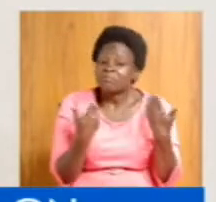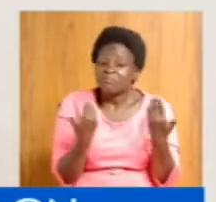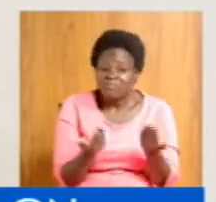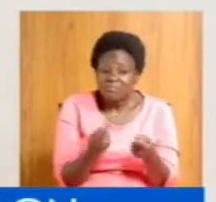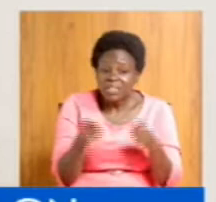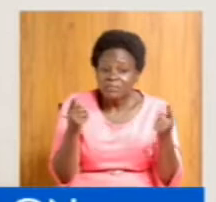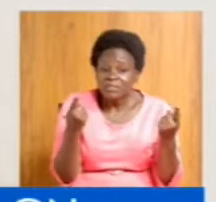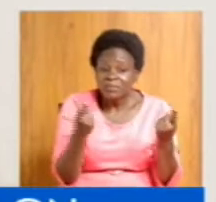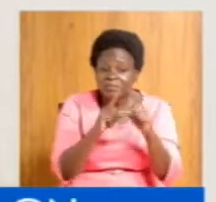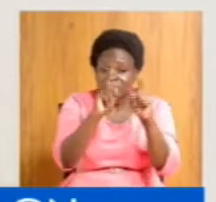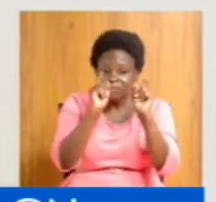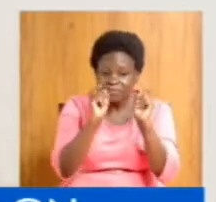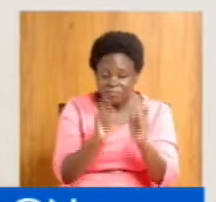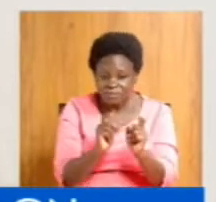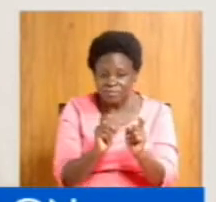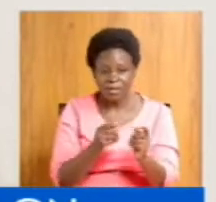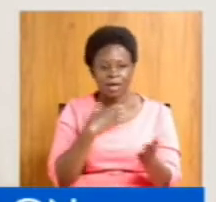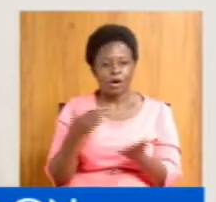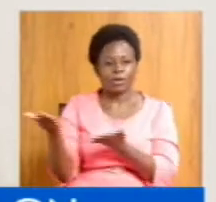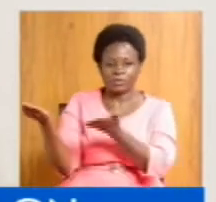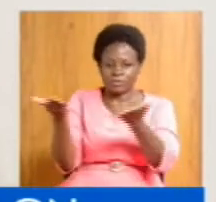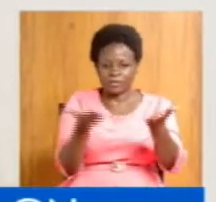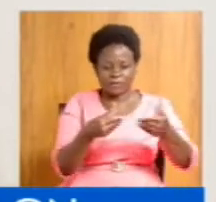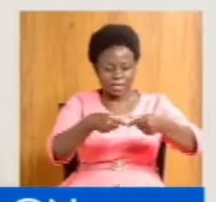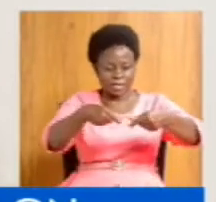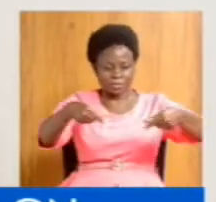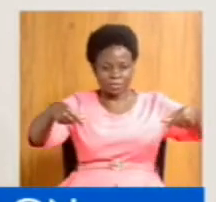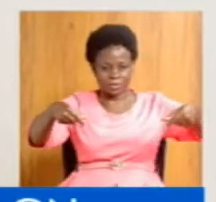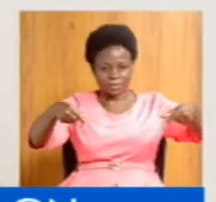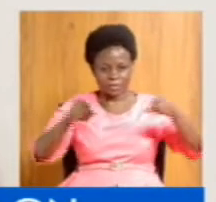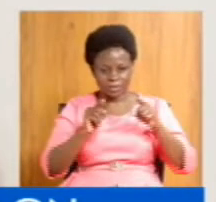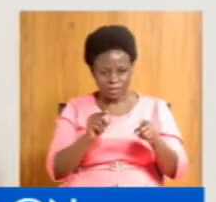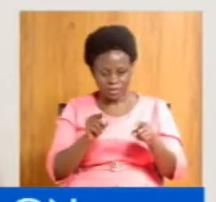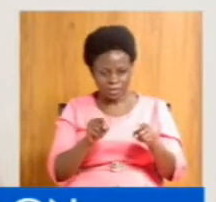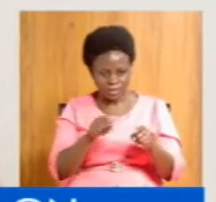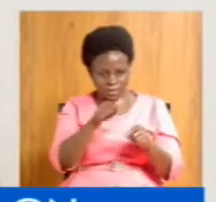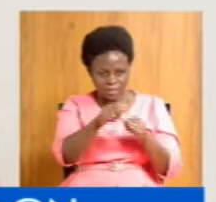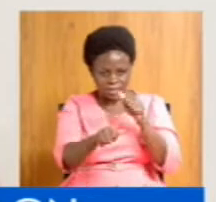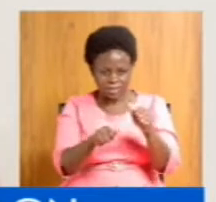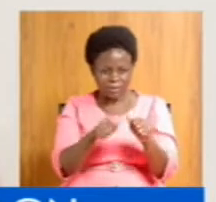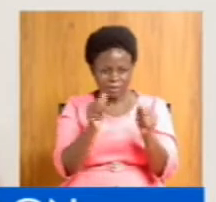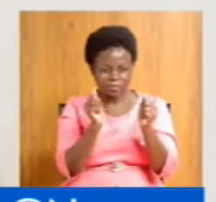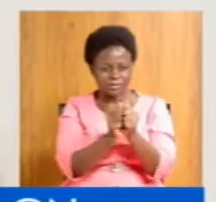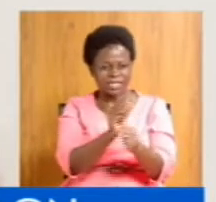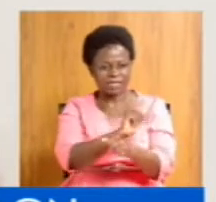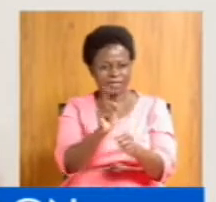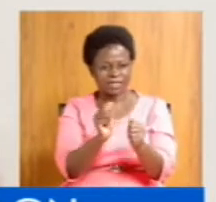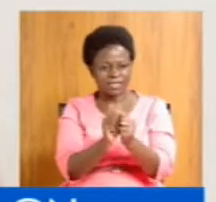Let me invite the panelists to take their seats, and I'll be giving each one of them about 10 minutes